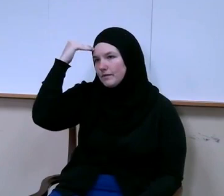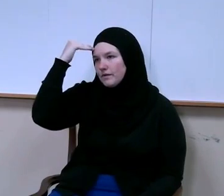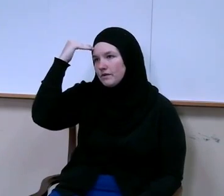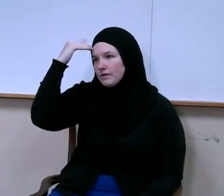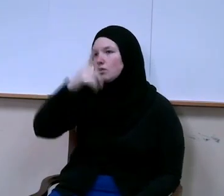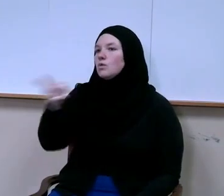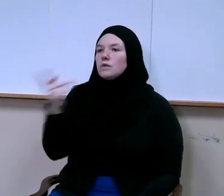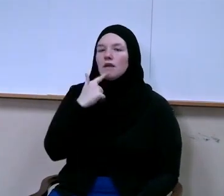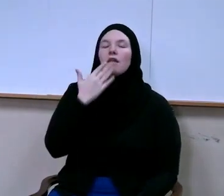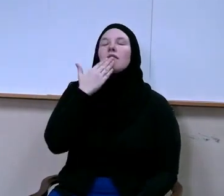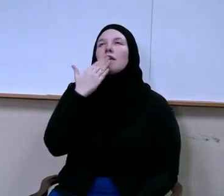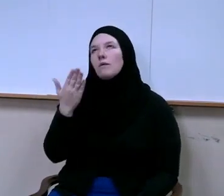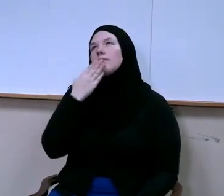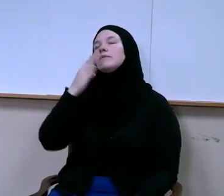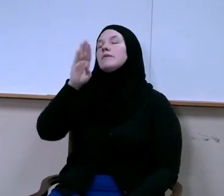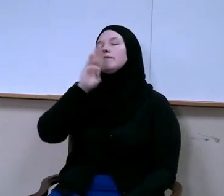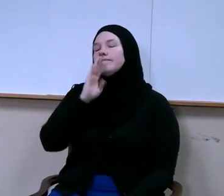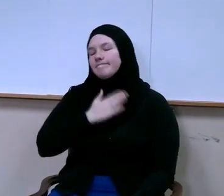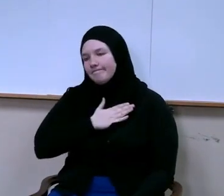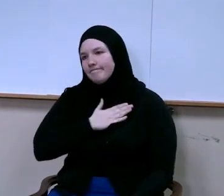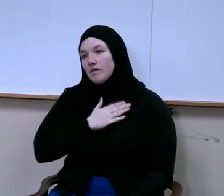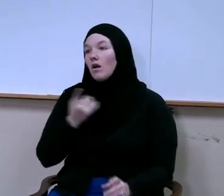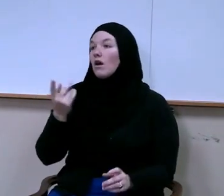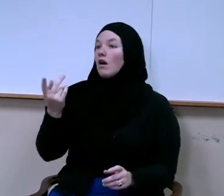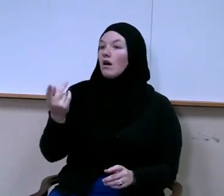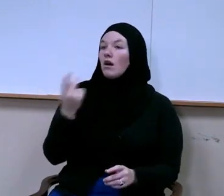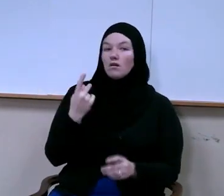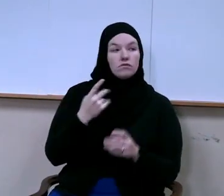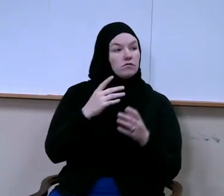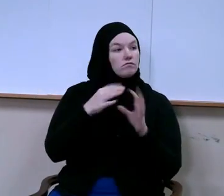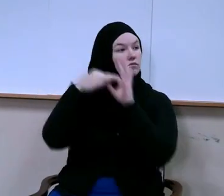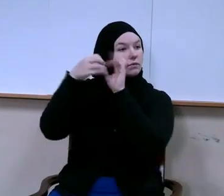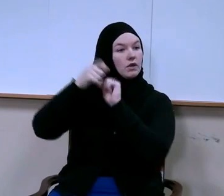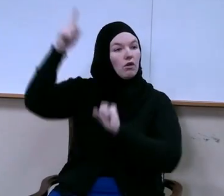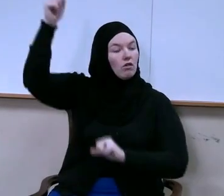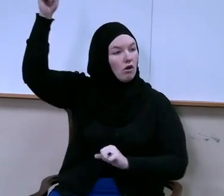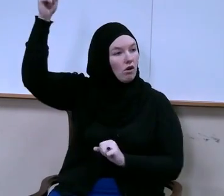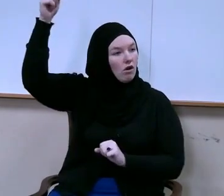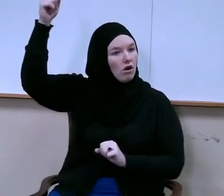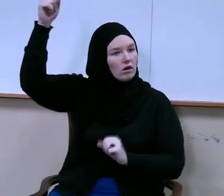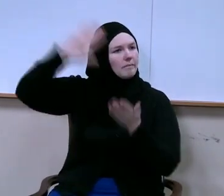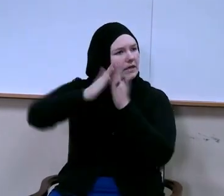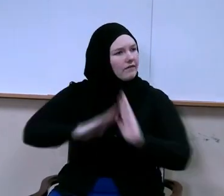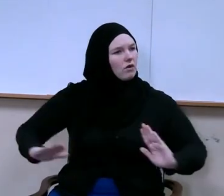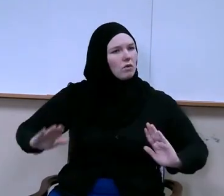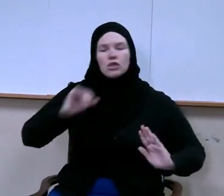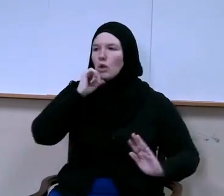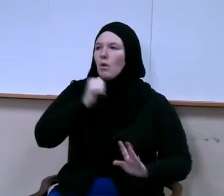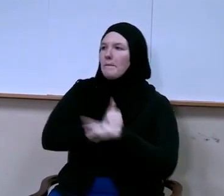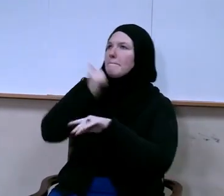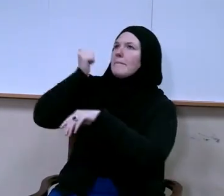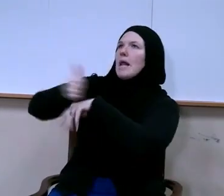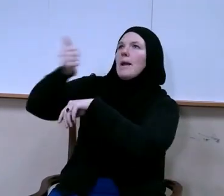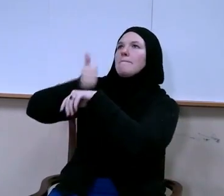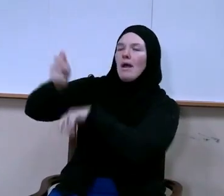assumes that our relationship with Allah is a peaceful one, where we don't accuse Allah of what